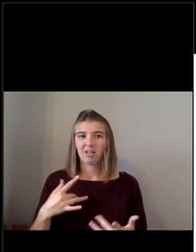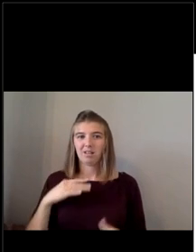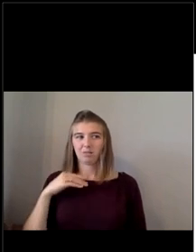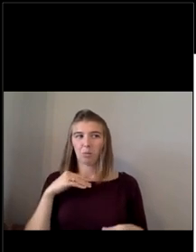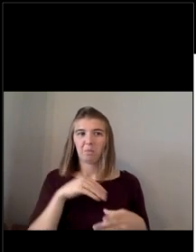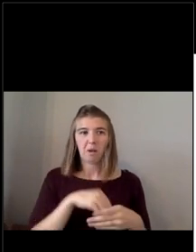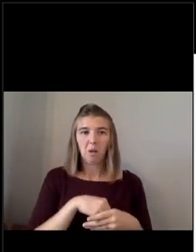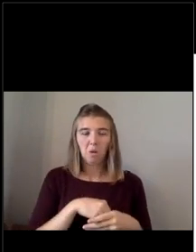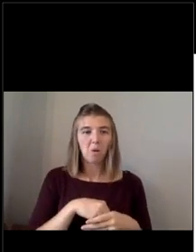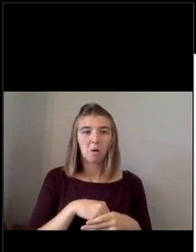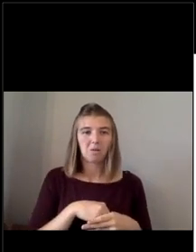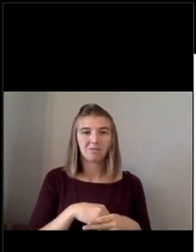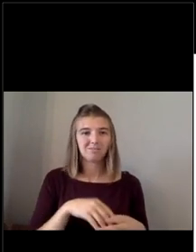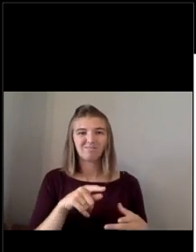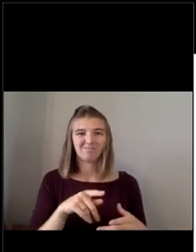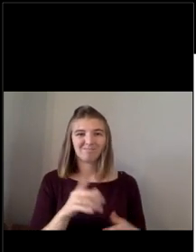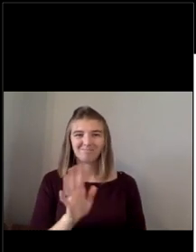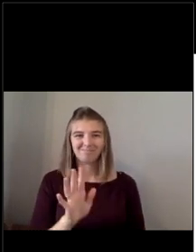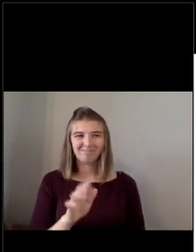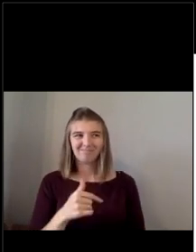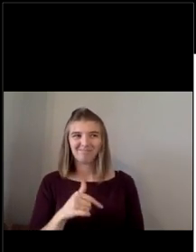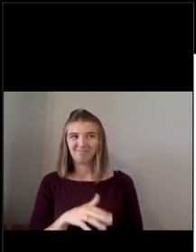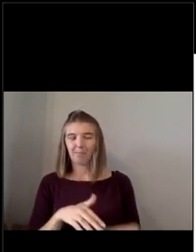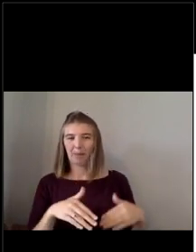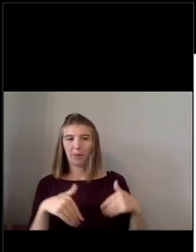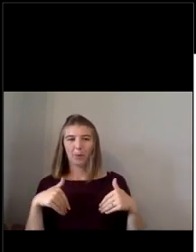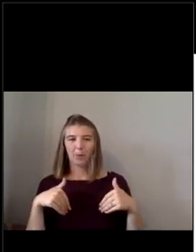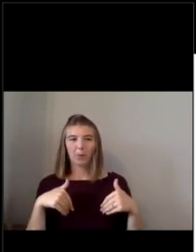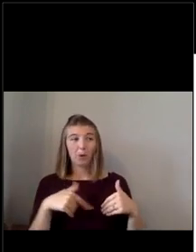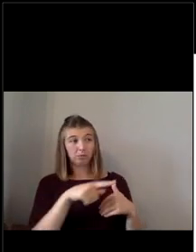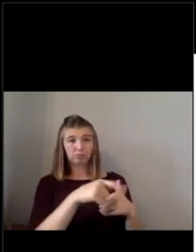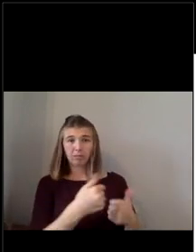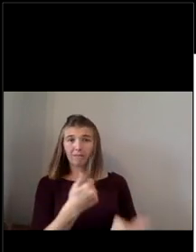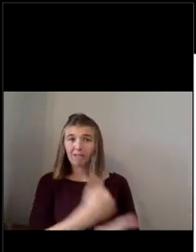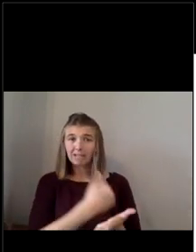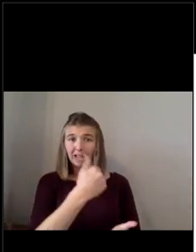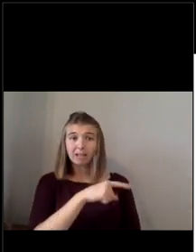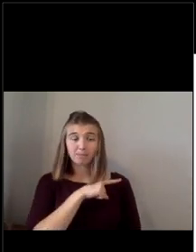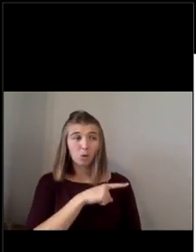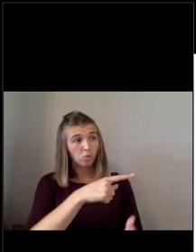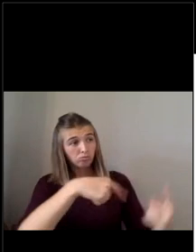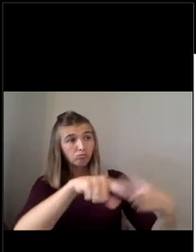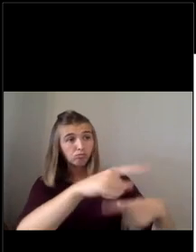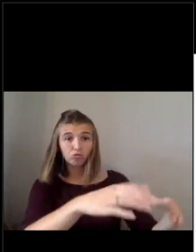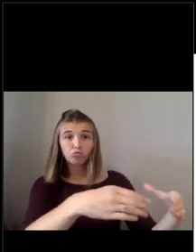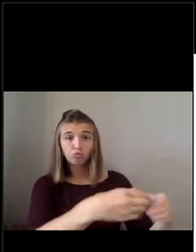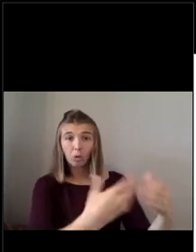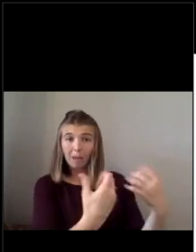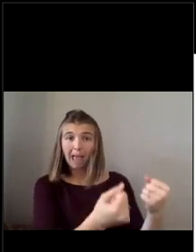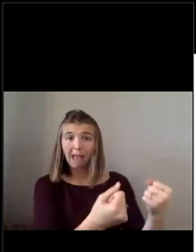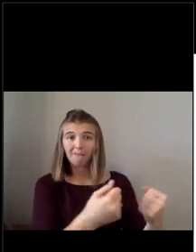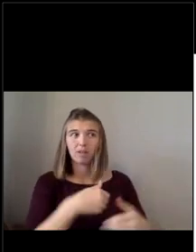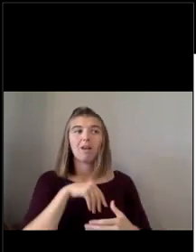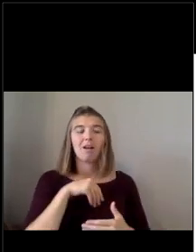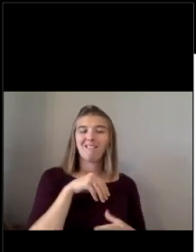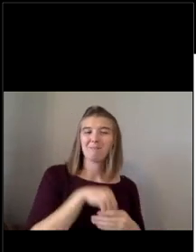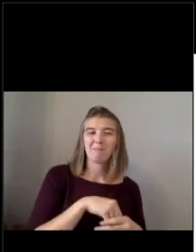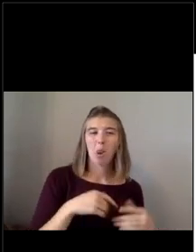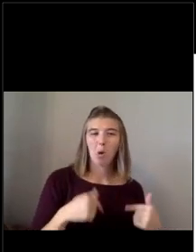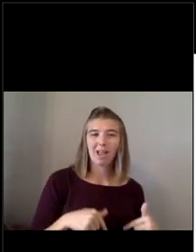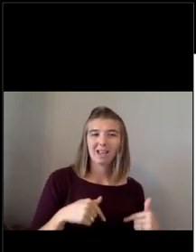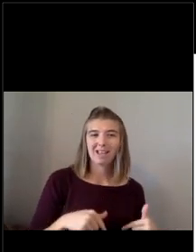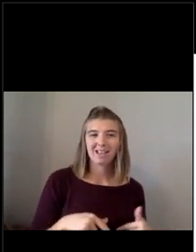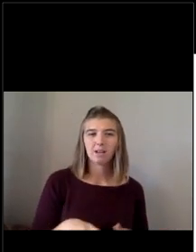those who already belong. They are great. They are necessary. But they're not enough, right? These spaces are filled with small